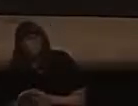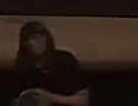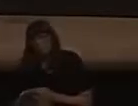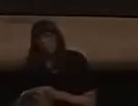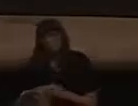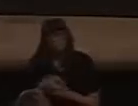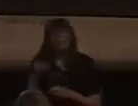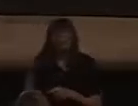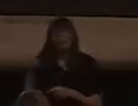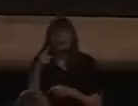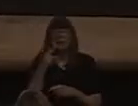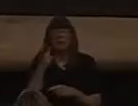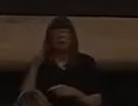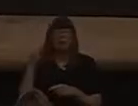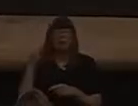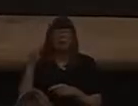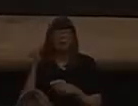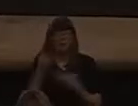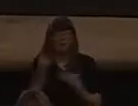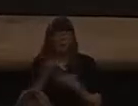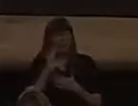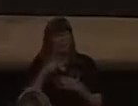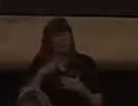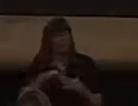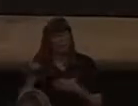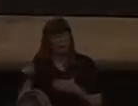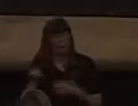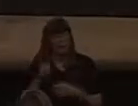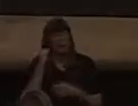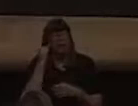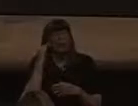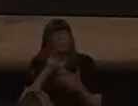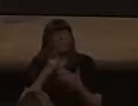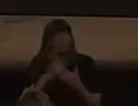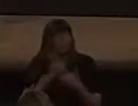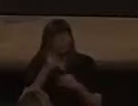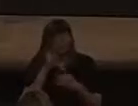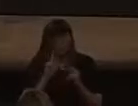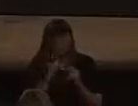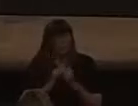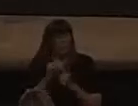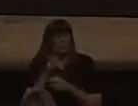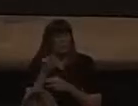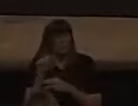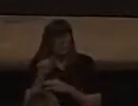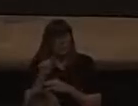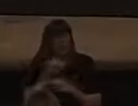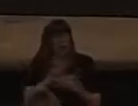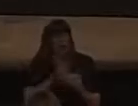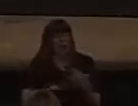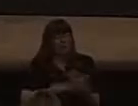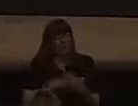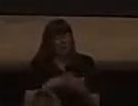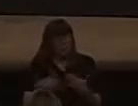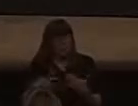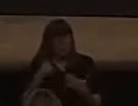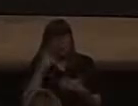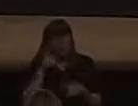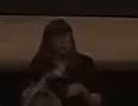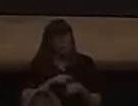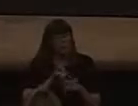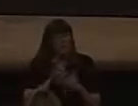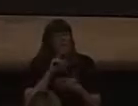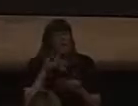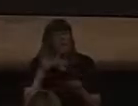They said the first thing to do that would really help is if programs for people with disabilities are scheduled for times that are